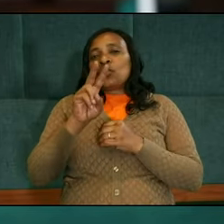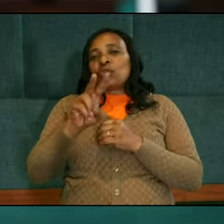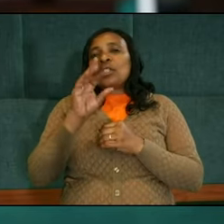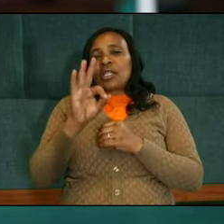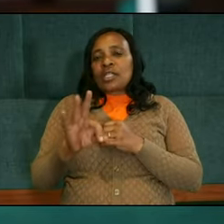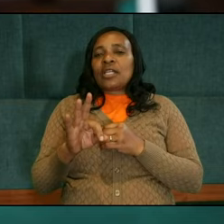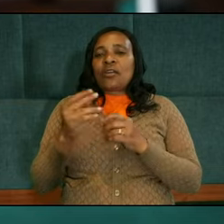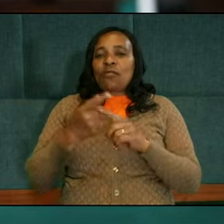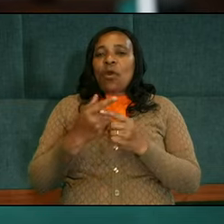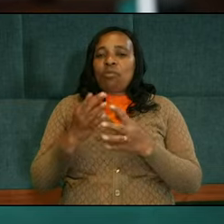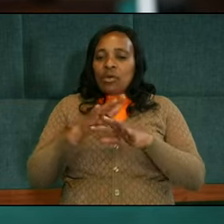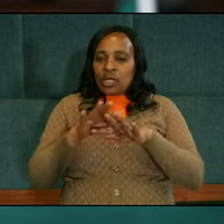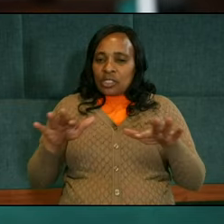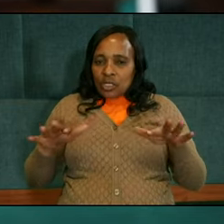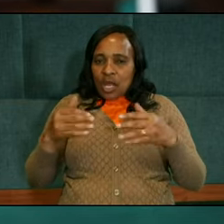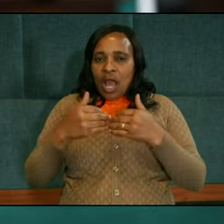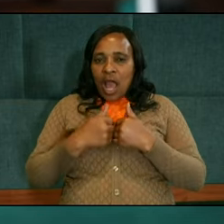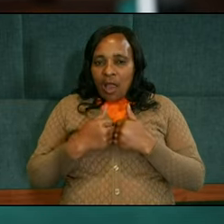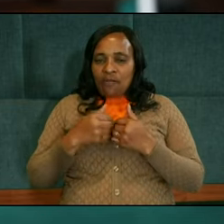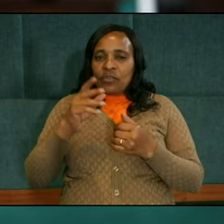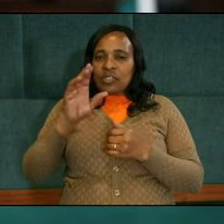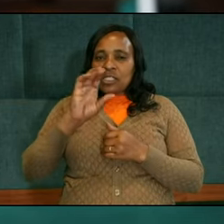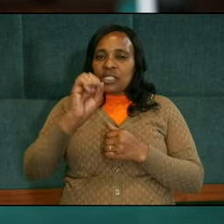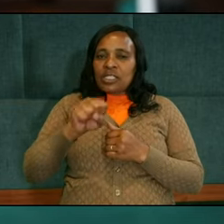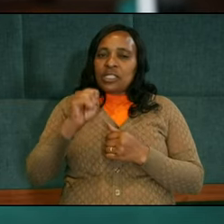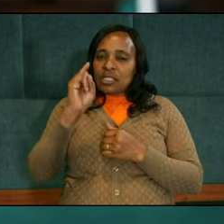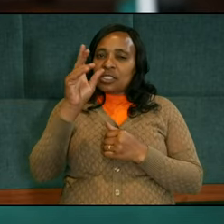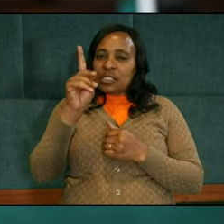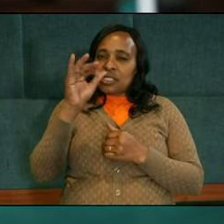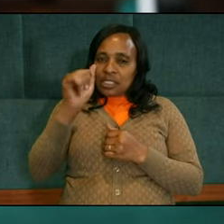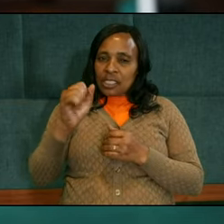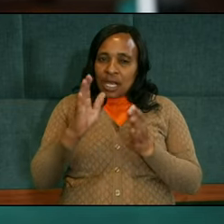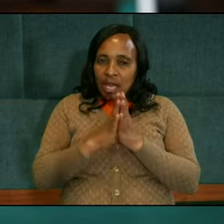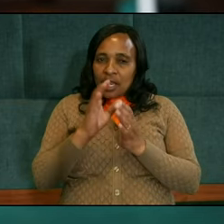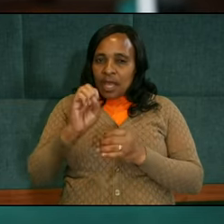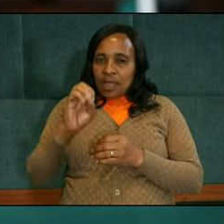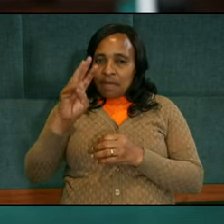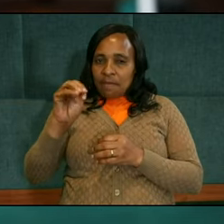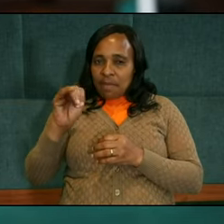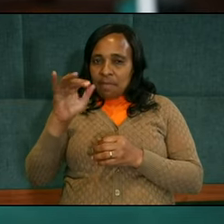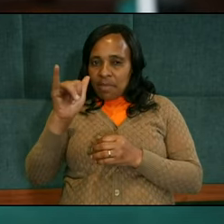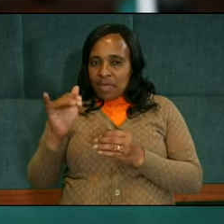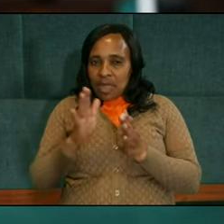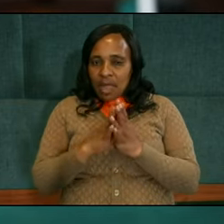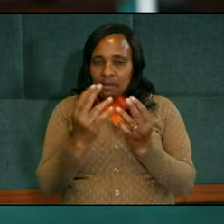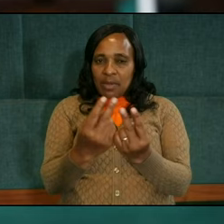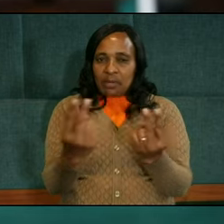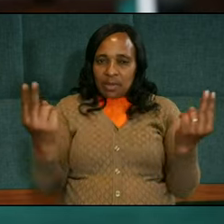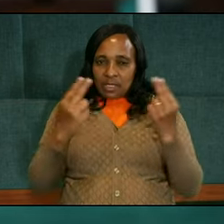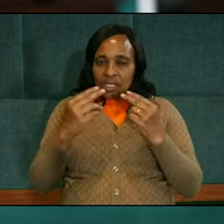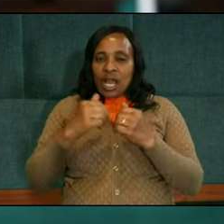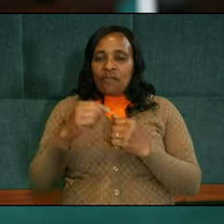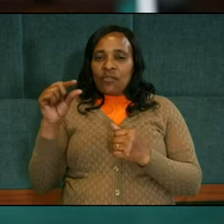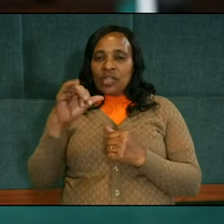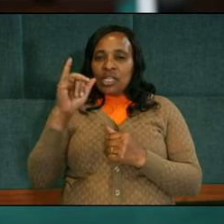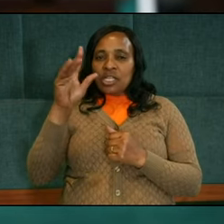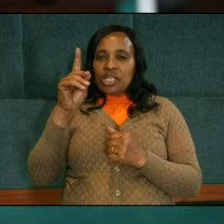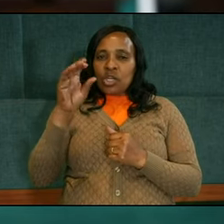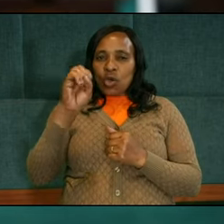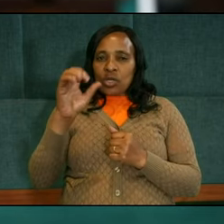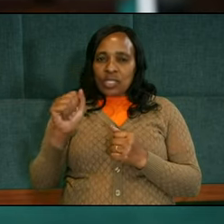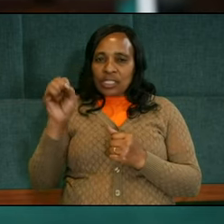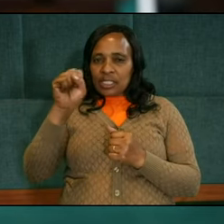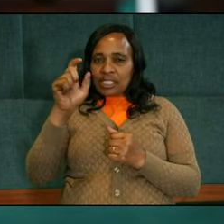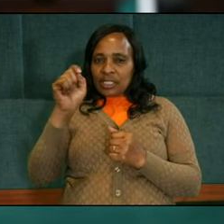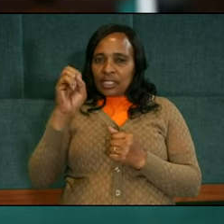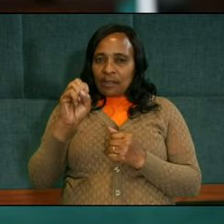2023. From the orchestra, we have Sid on the piano and Amy on the violin. From the panelists, we have Gideon, Steve,